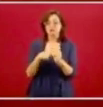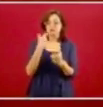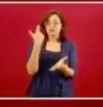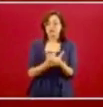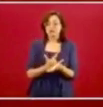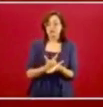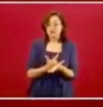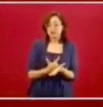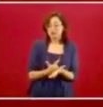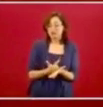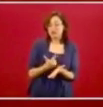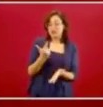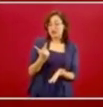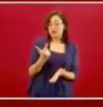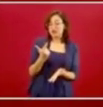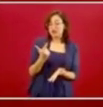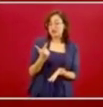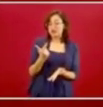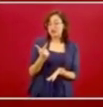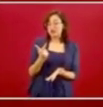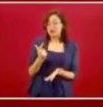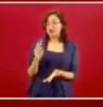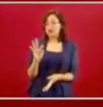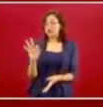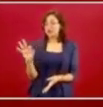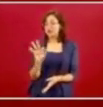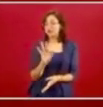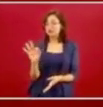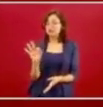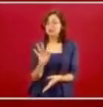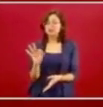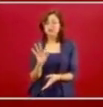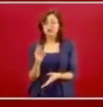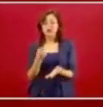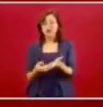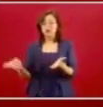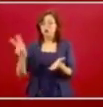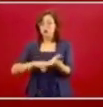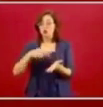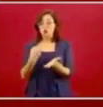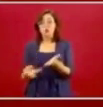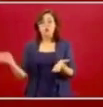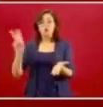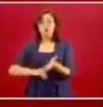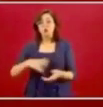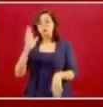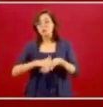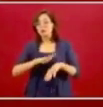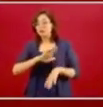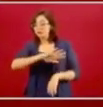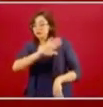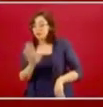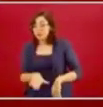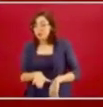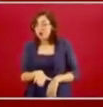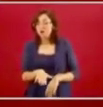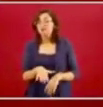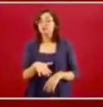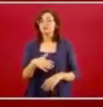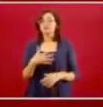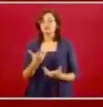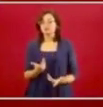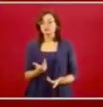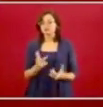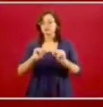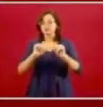What is the explanation for this? Is it because of the chronic diseases that a big percentage of the population has? Is this